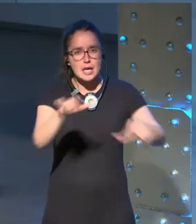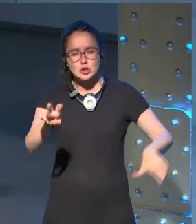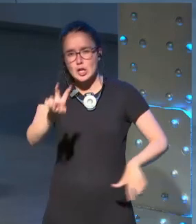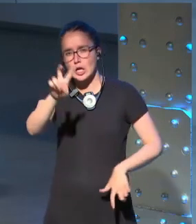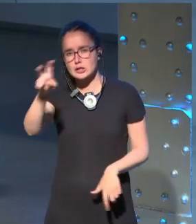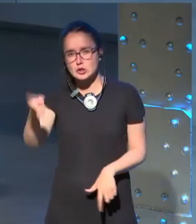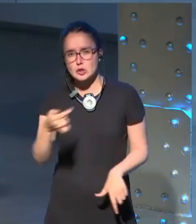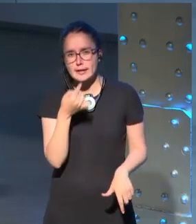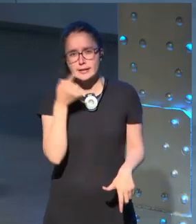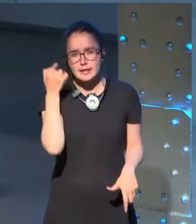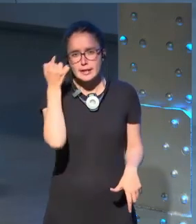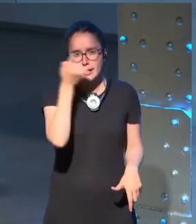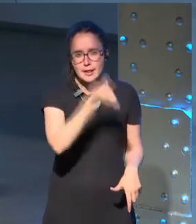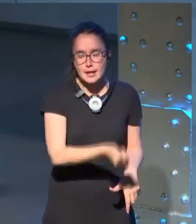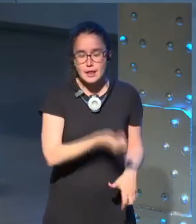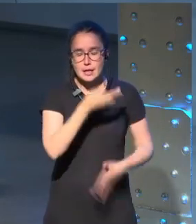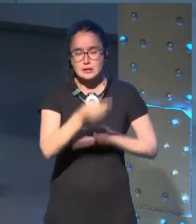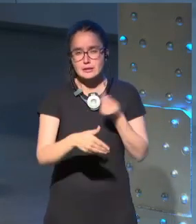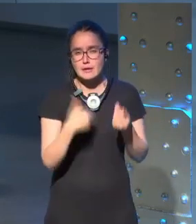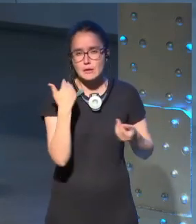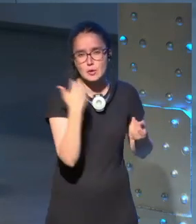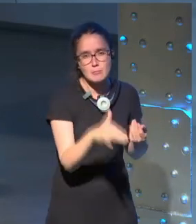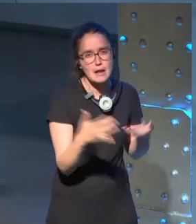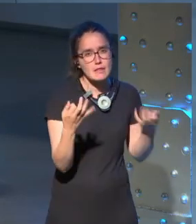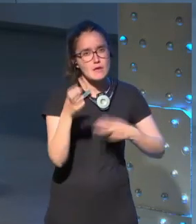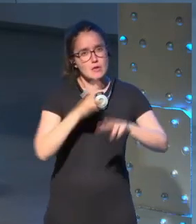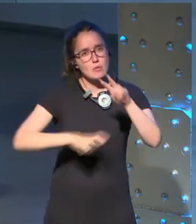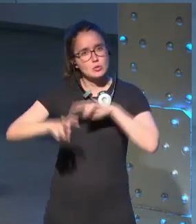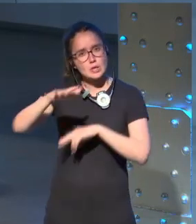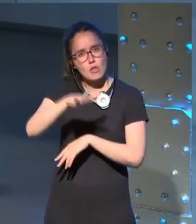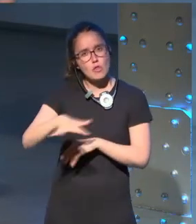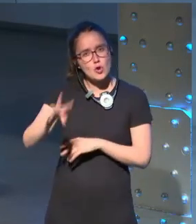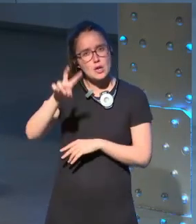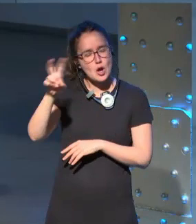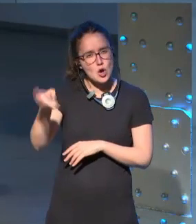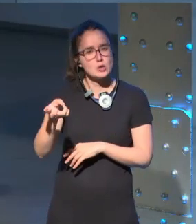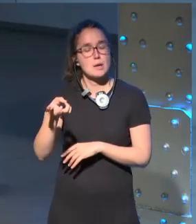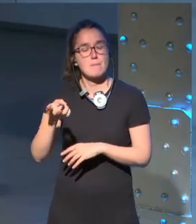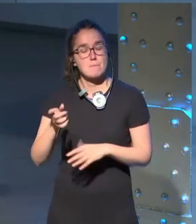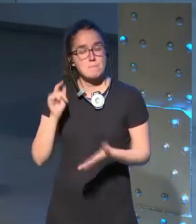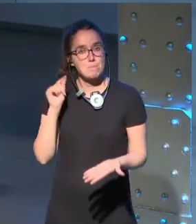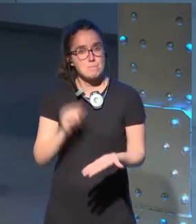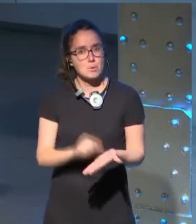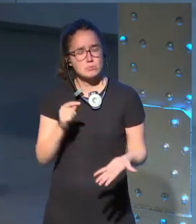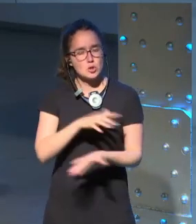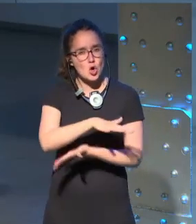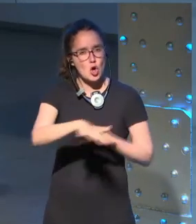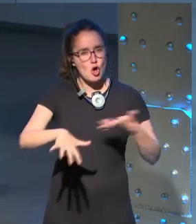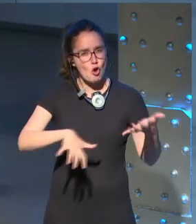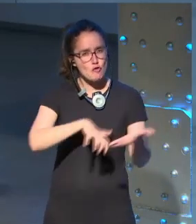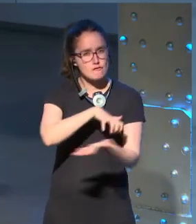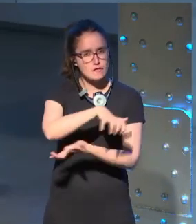he ought to be looking someplace else. And so there's conflicts immediately with how is he proceeding. But he keeps